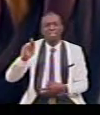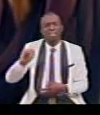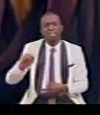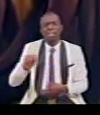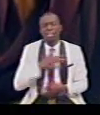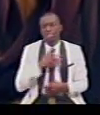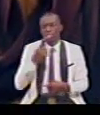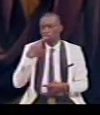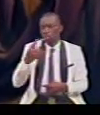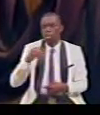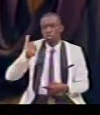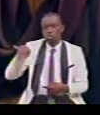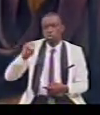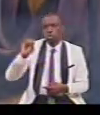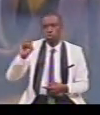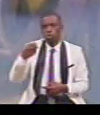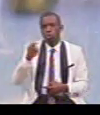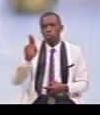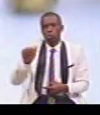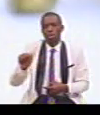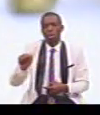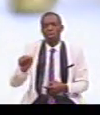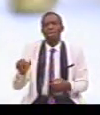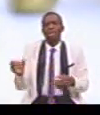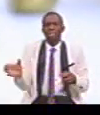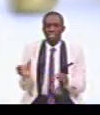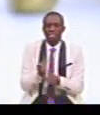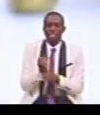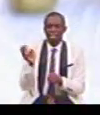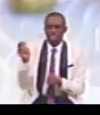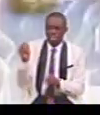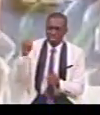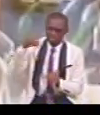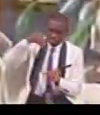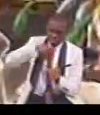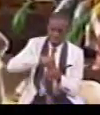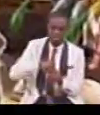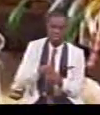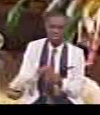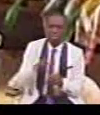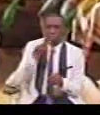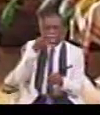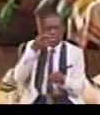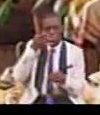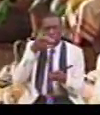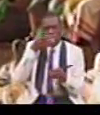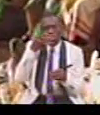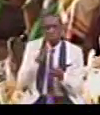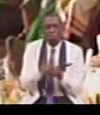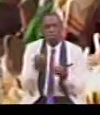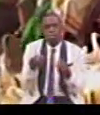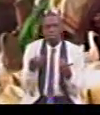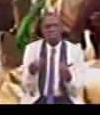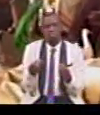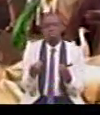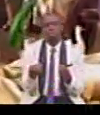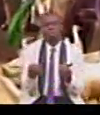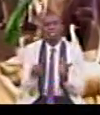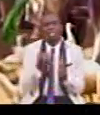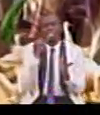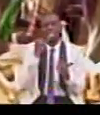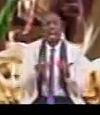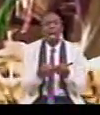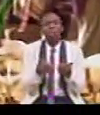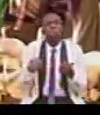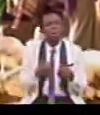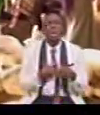them in. And you remember, that's how we have the Bible. It's out of those Israelites